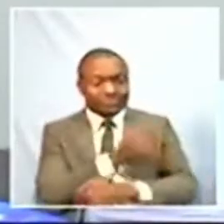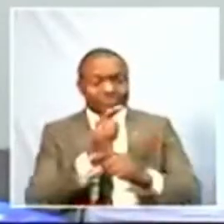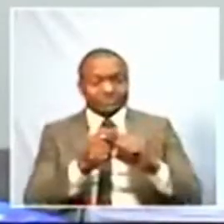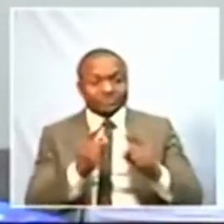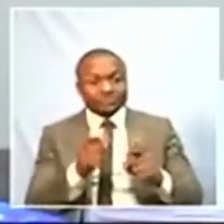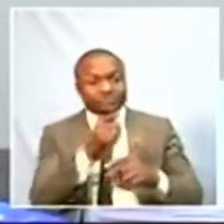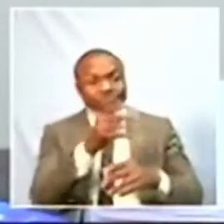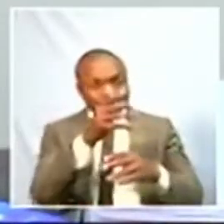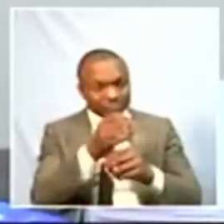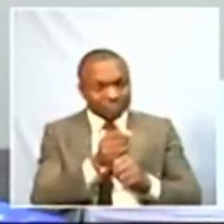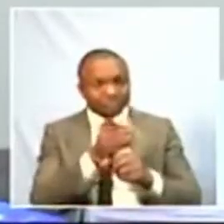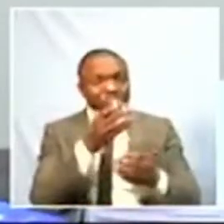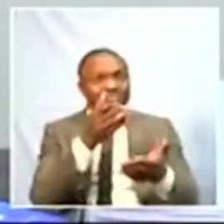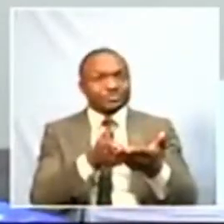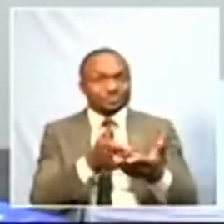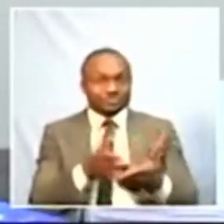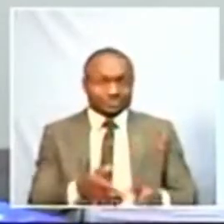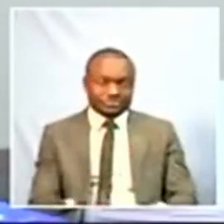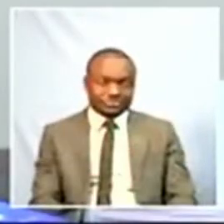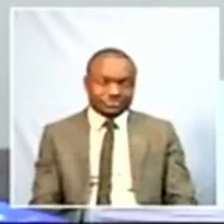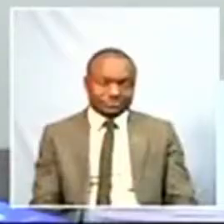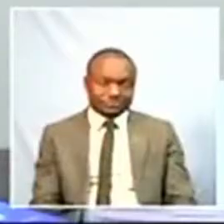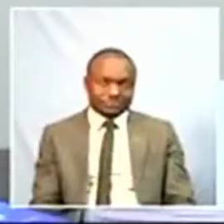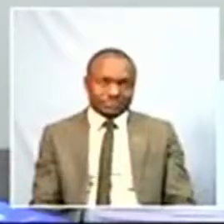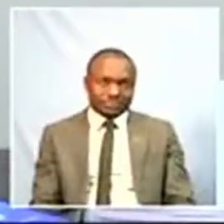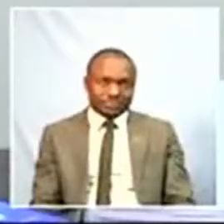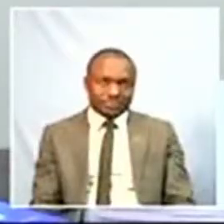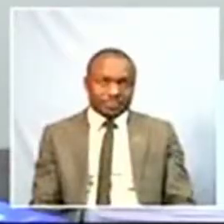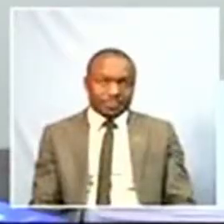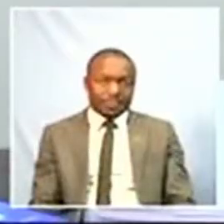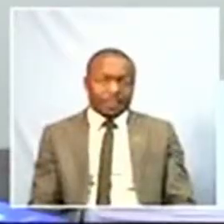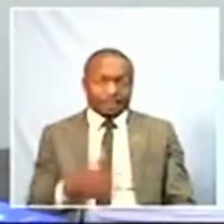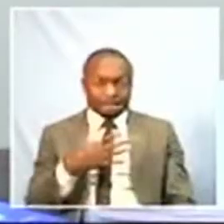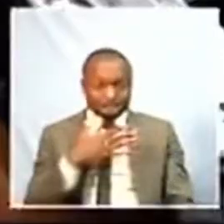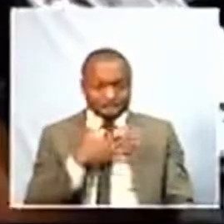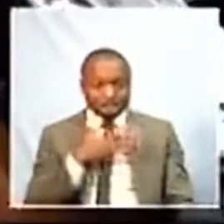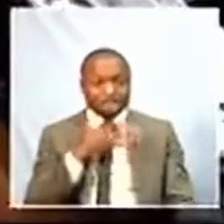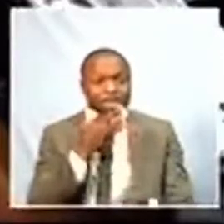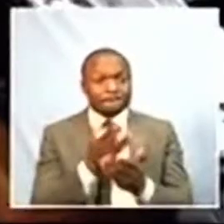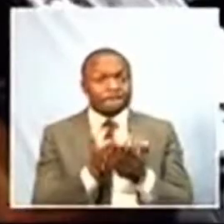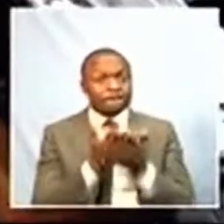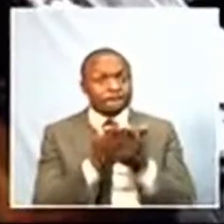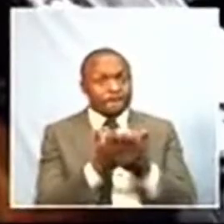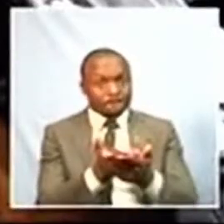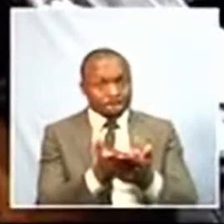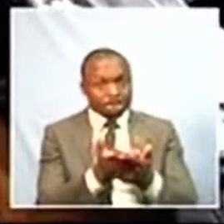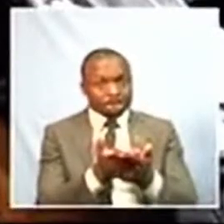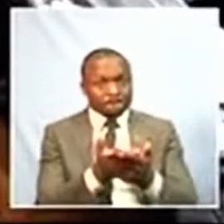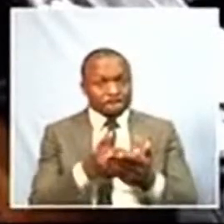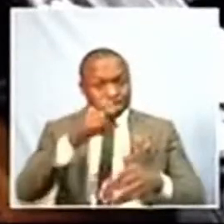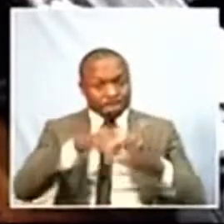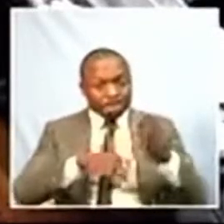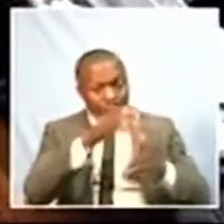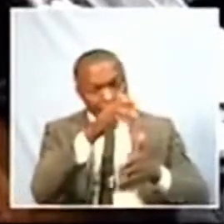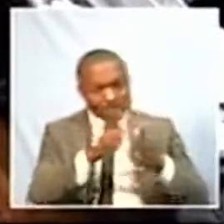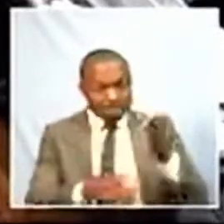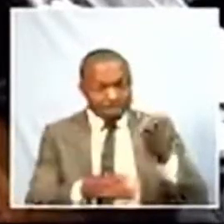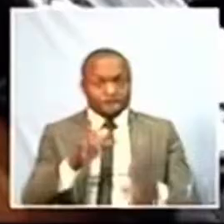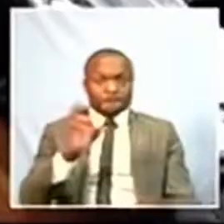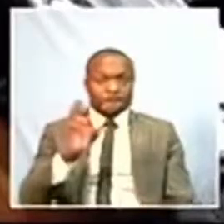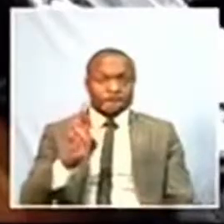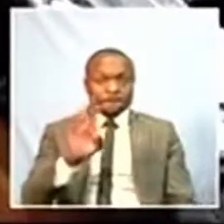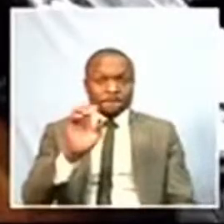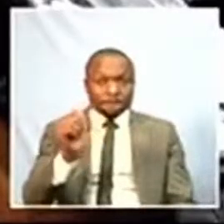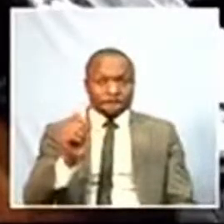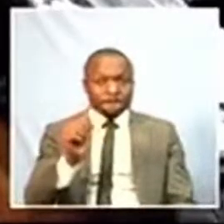that. Go ahead, sir. Thank you, Chair. My submission is the quotation from there came in December, yes. And that